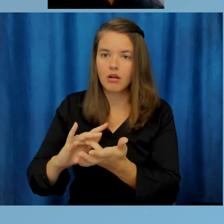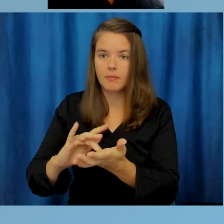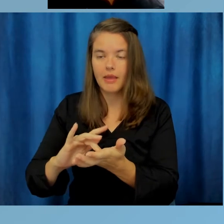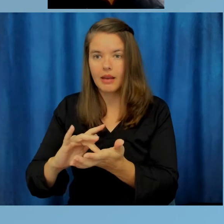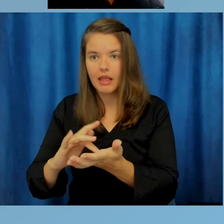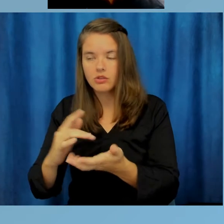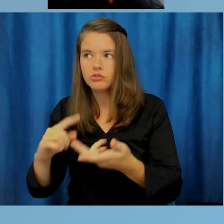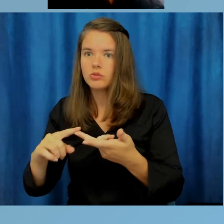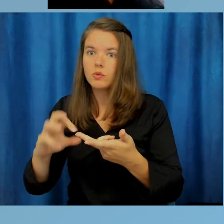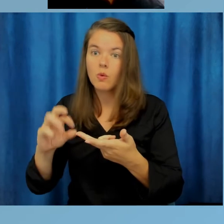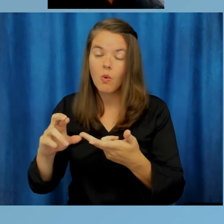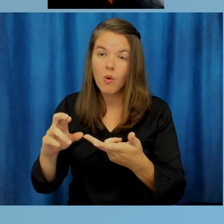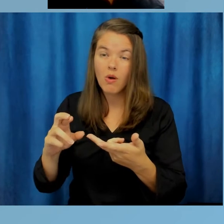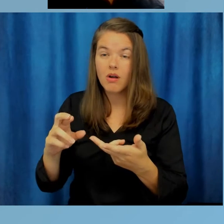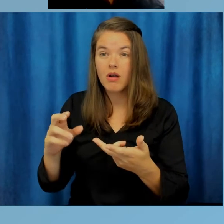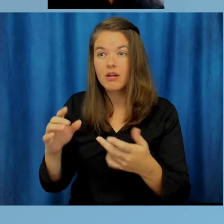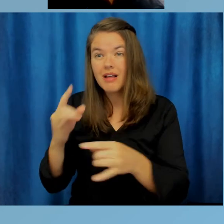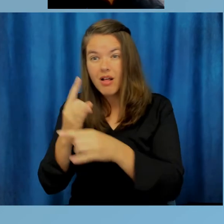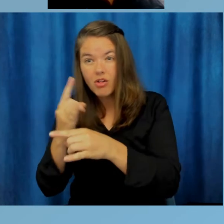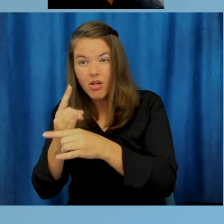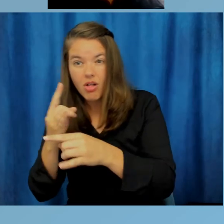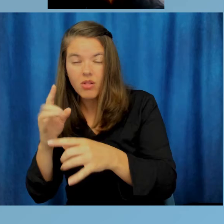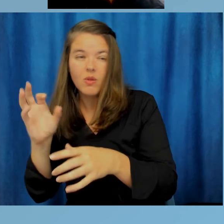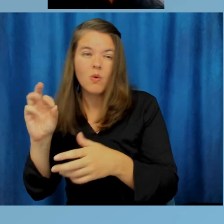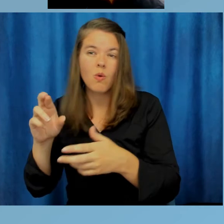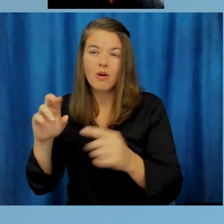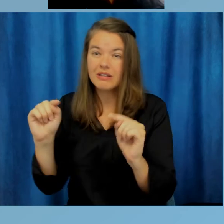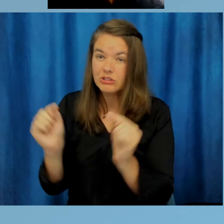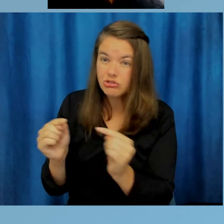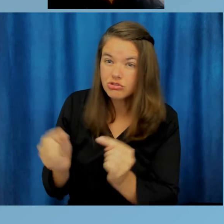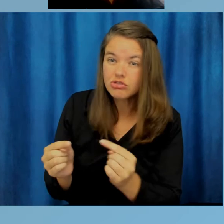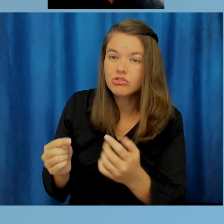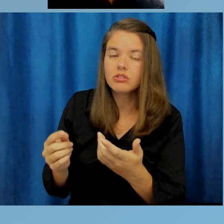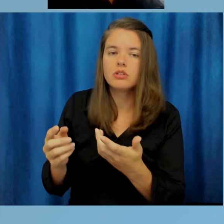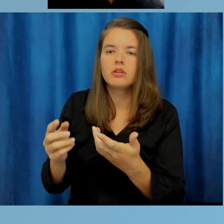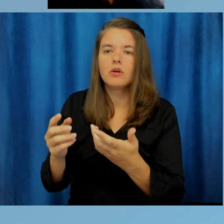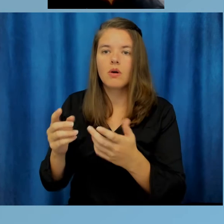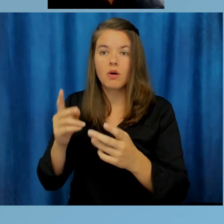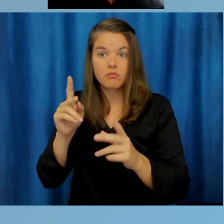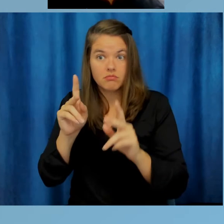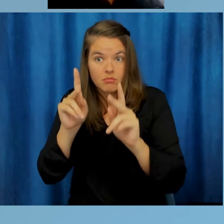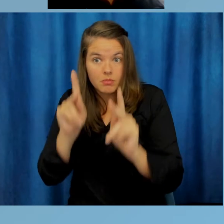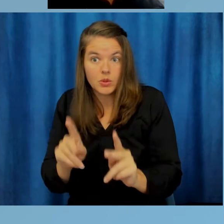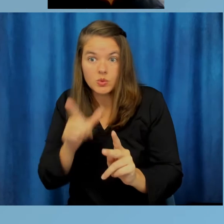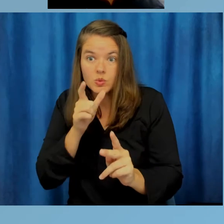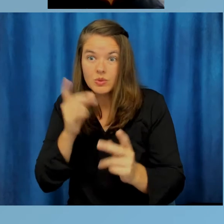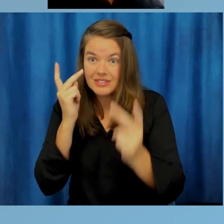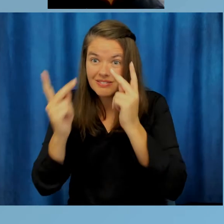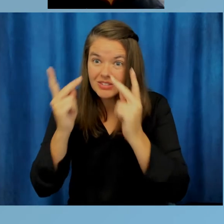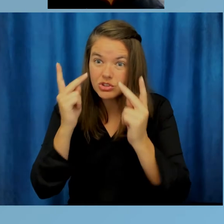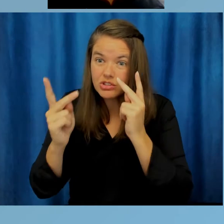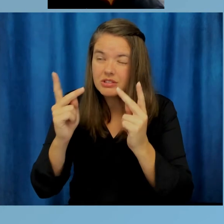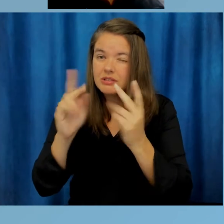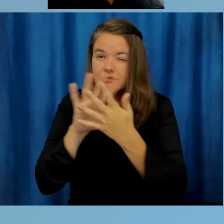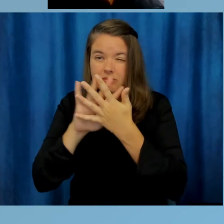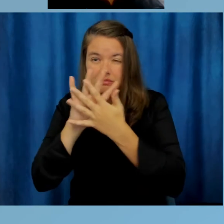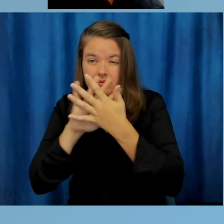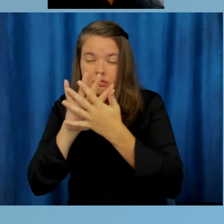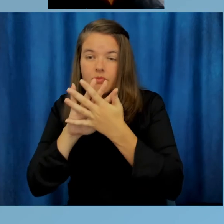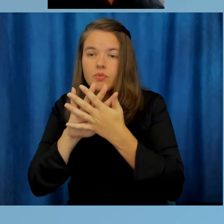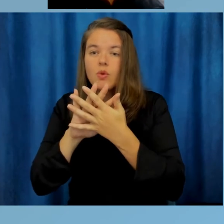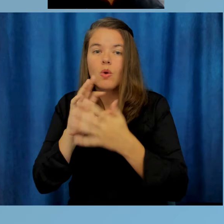heavily medicated, intoxicated, or injured. When working with someone who has poor vision or an injury